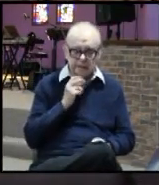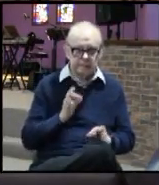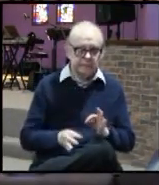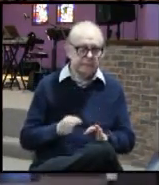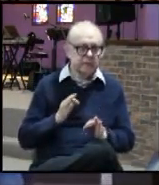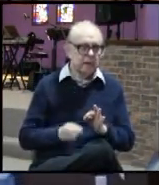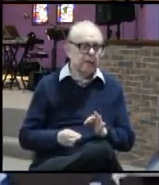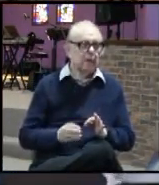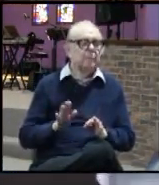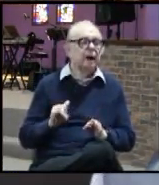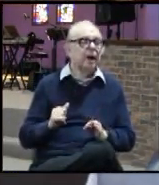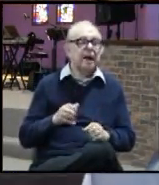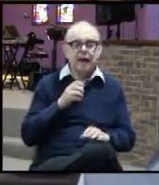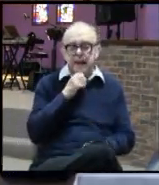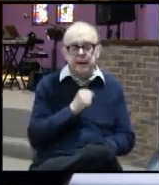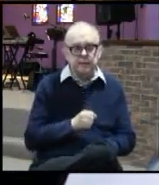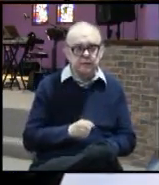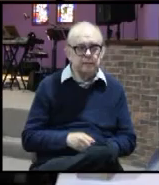by age.